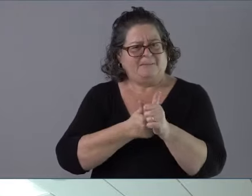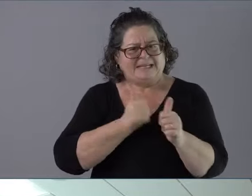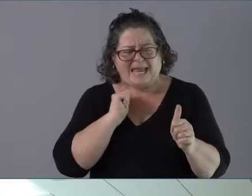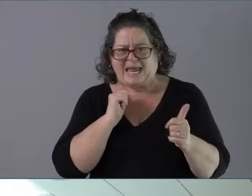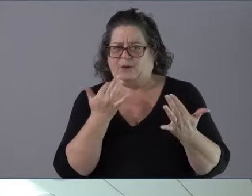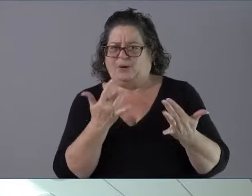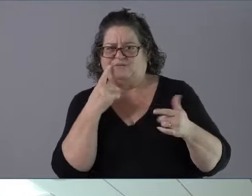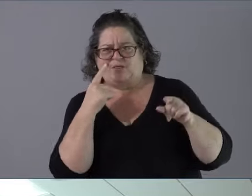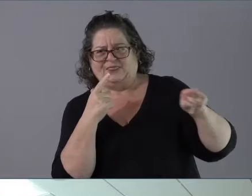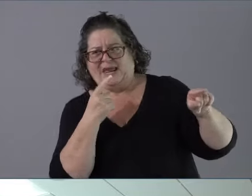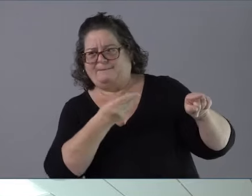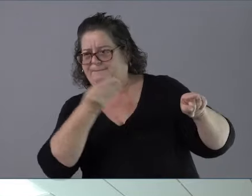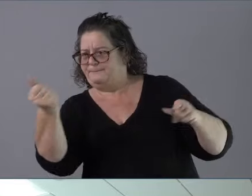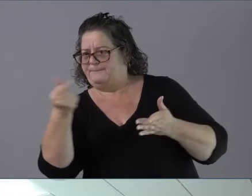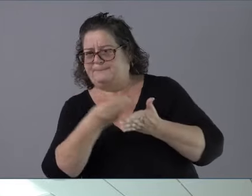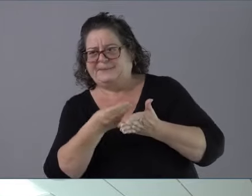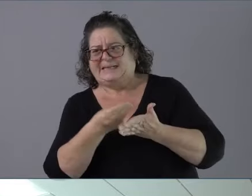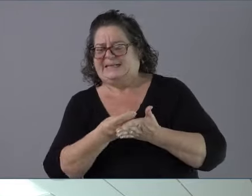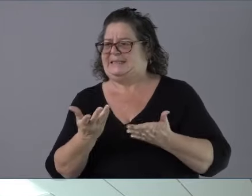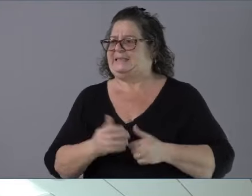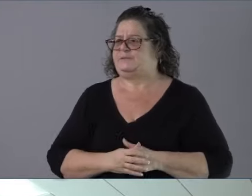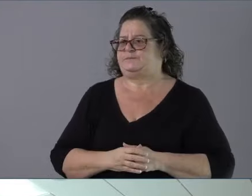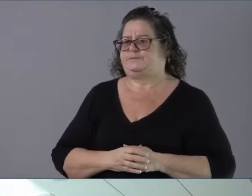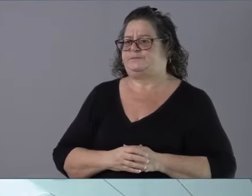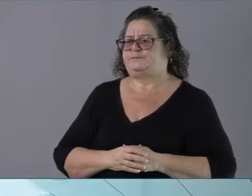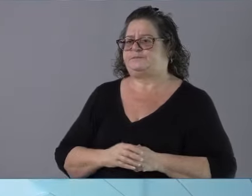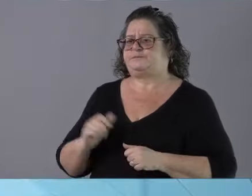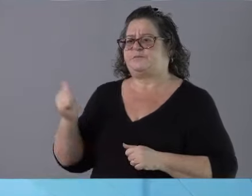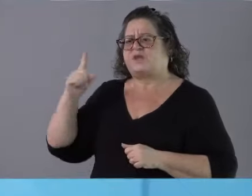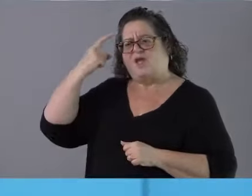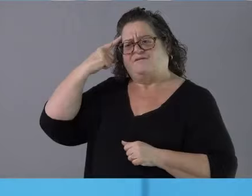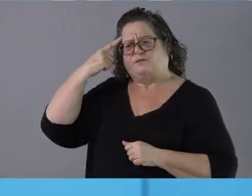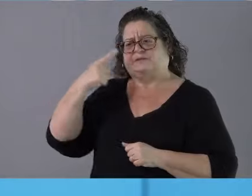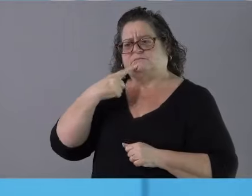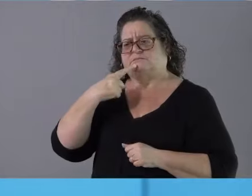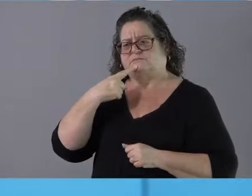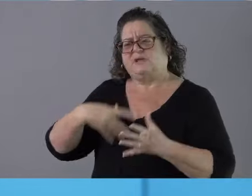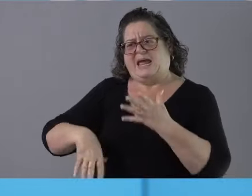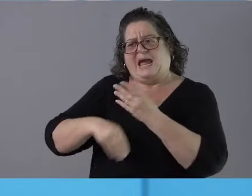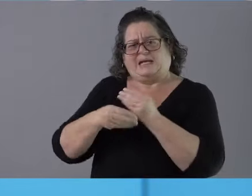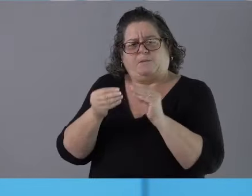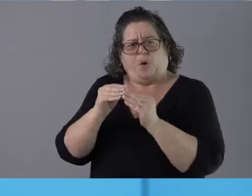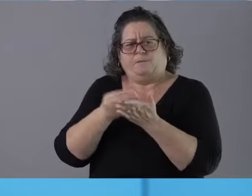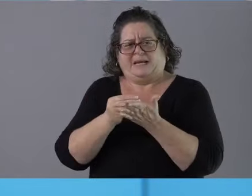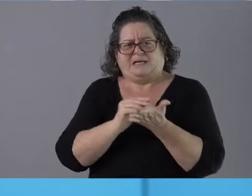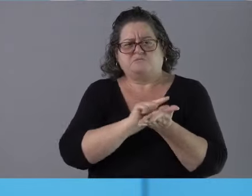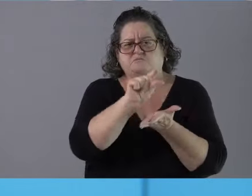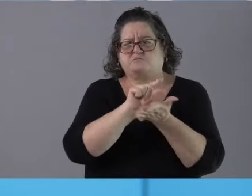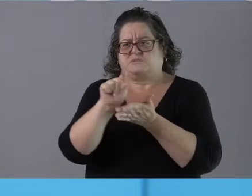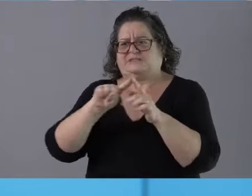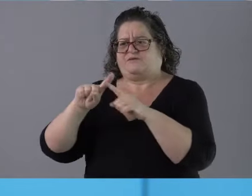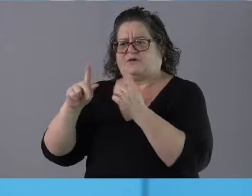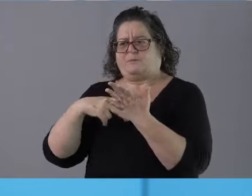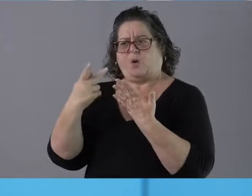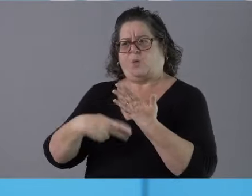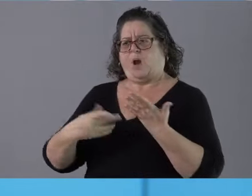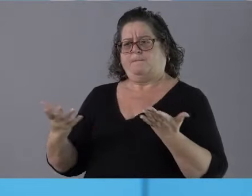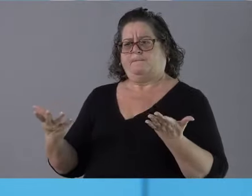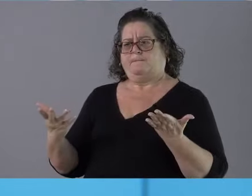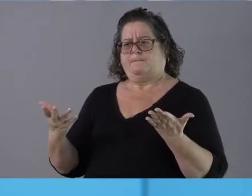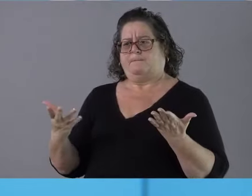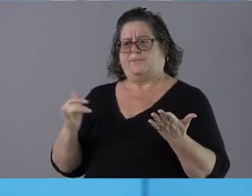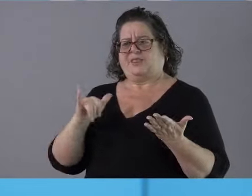put additional dollars in there so that we could get additional monies to the county so they could be more responsive. That's part of the order. We're going to